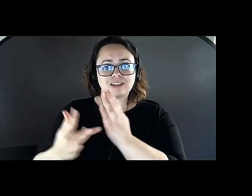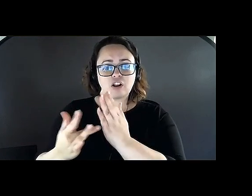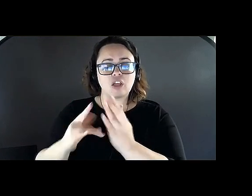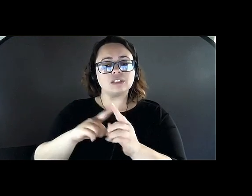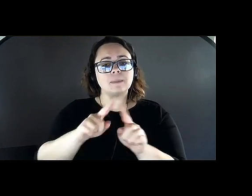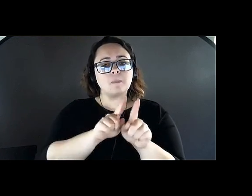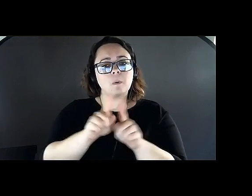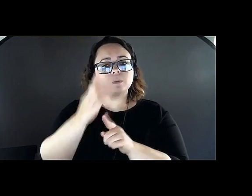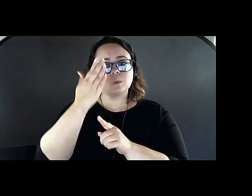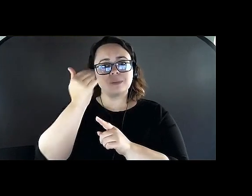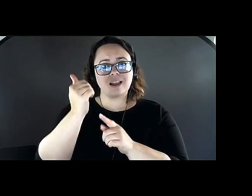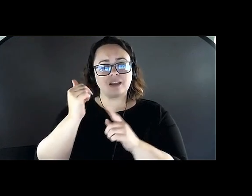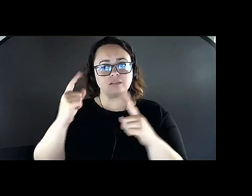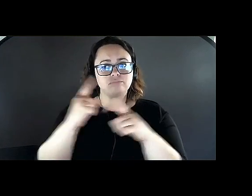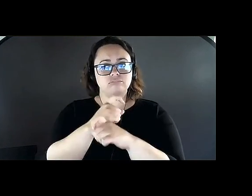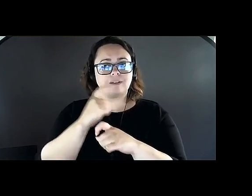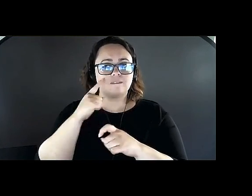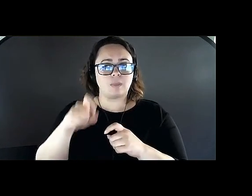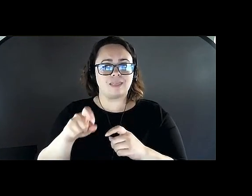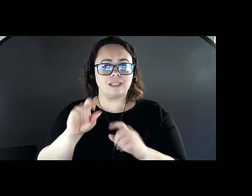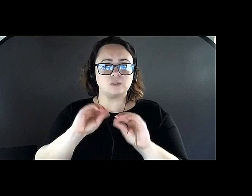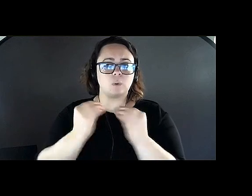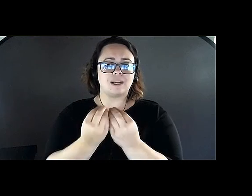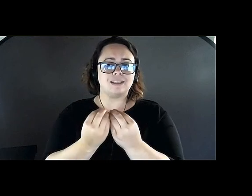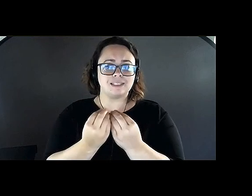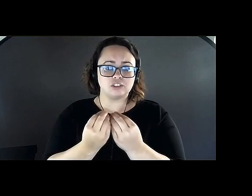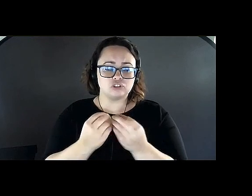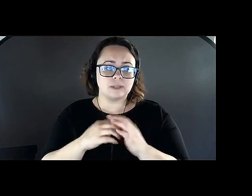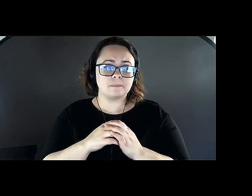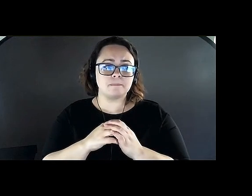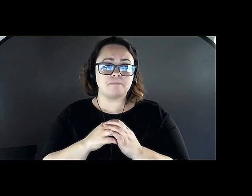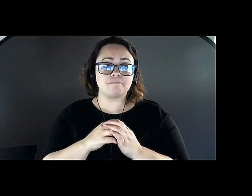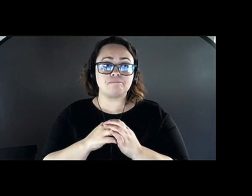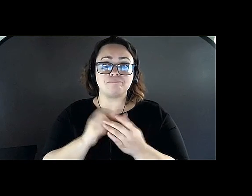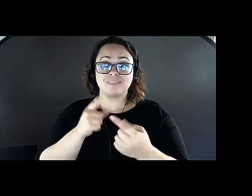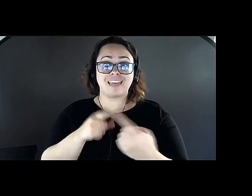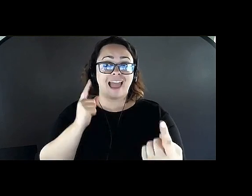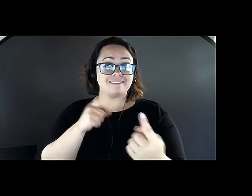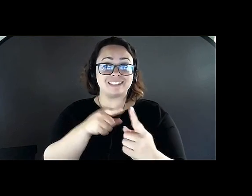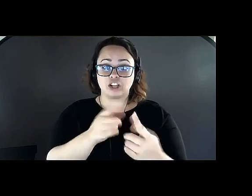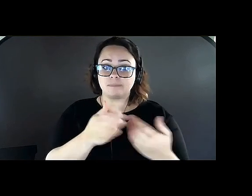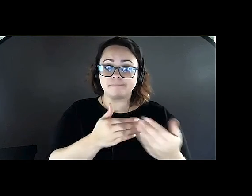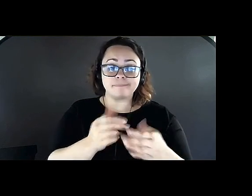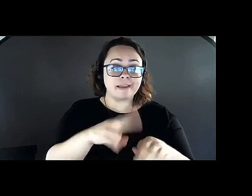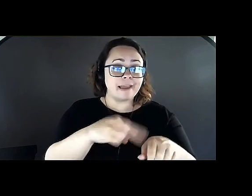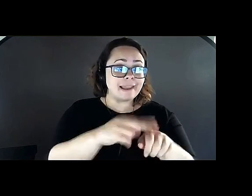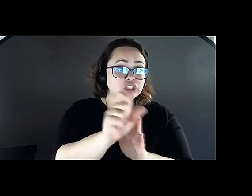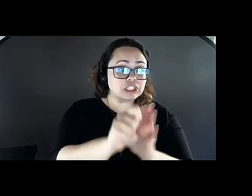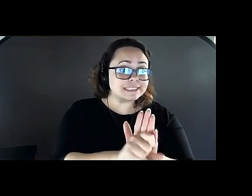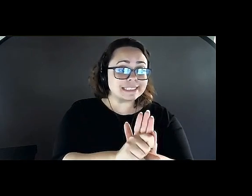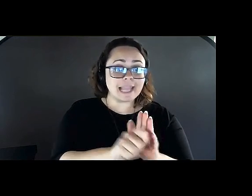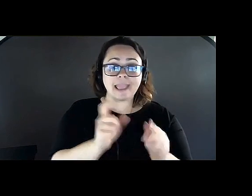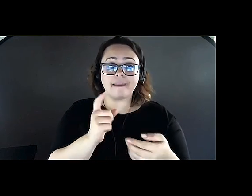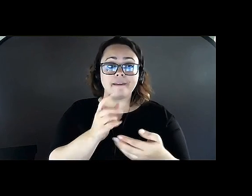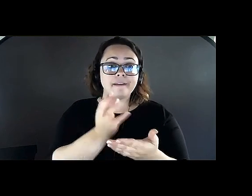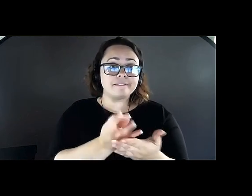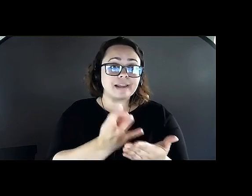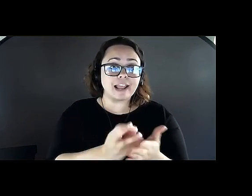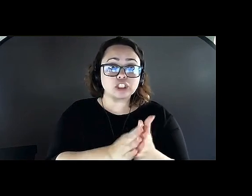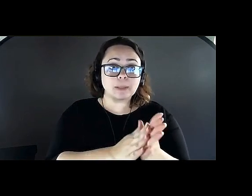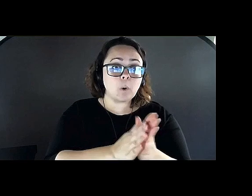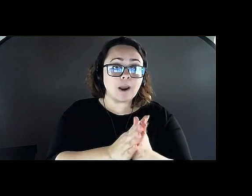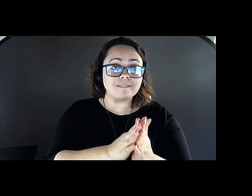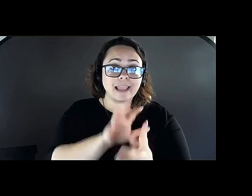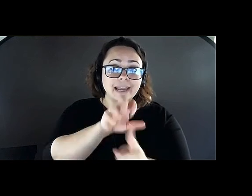but also because of the complexity of our organizational boundaries. The adversary, whether it be a nation-state adversary, a